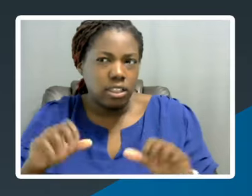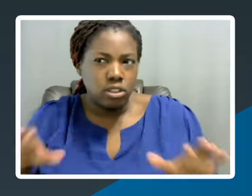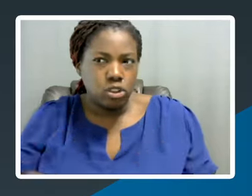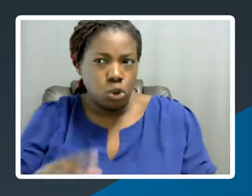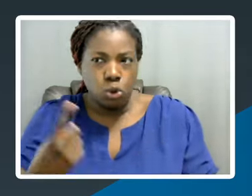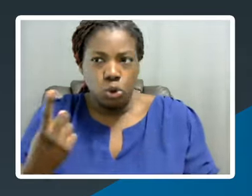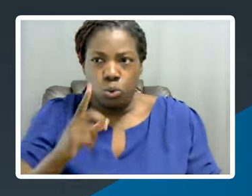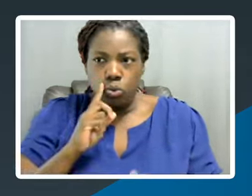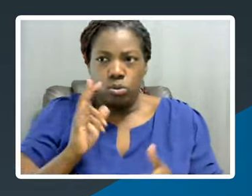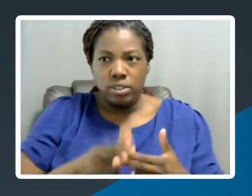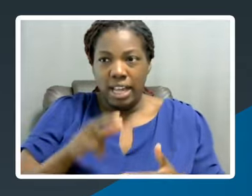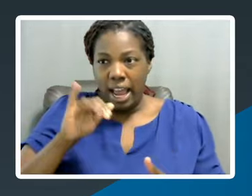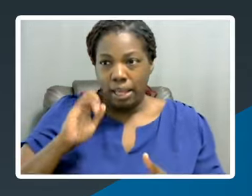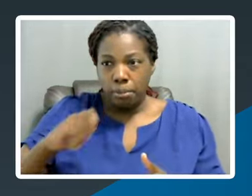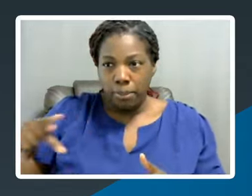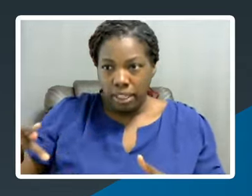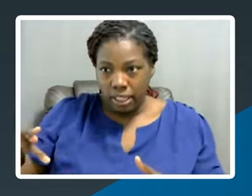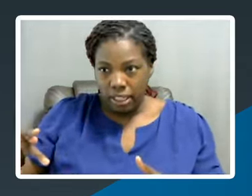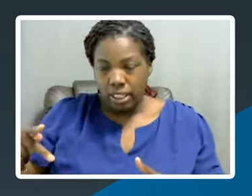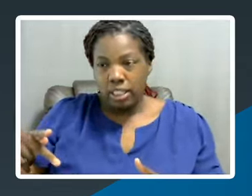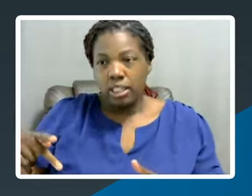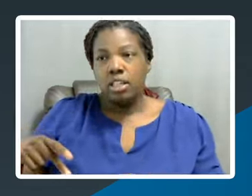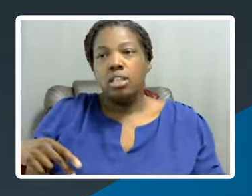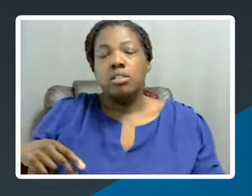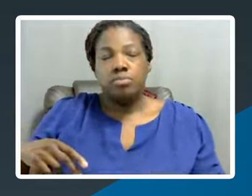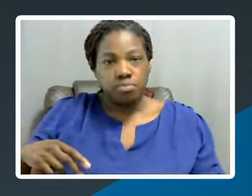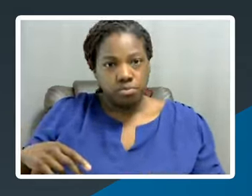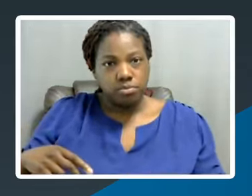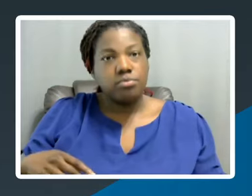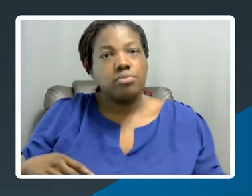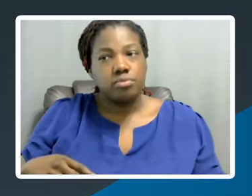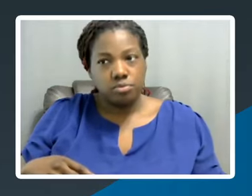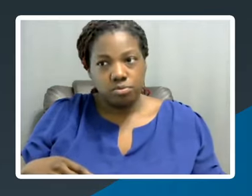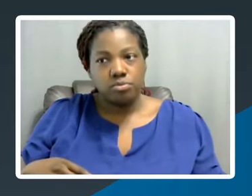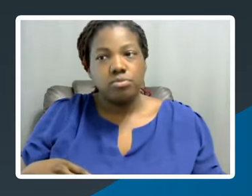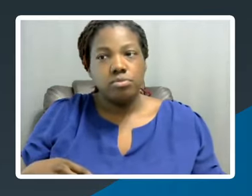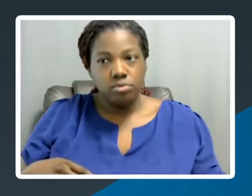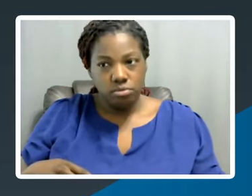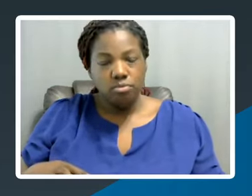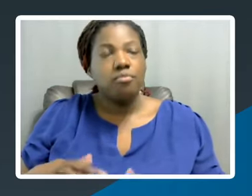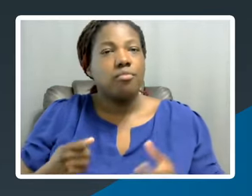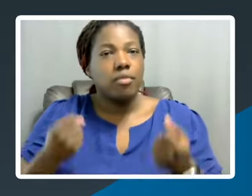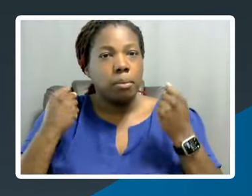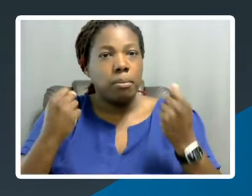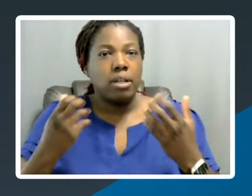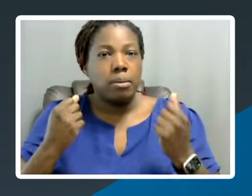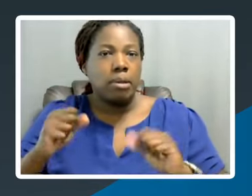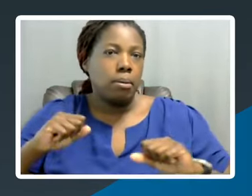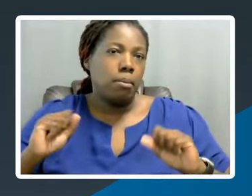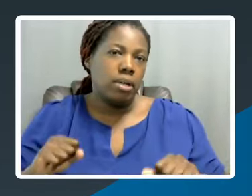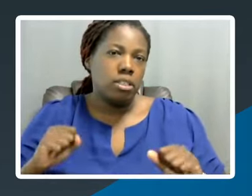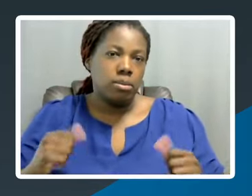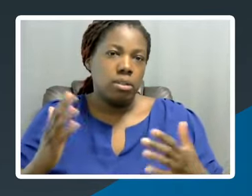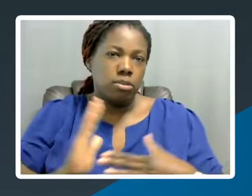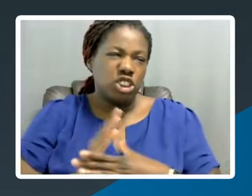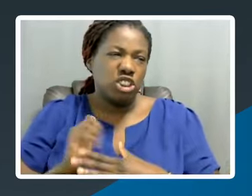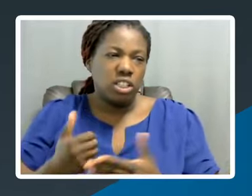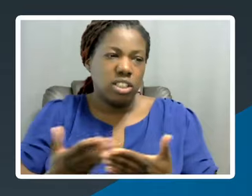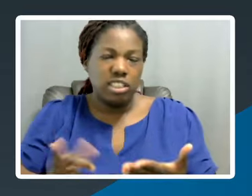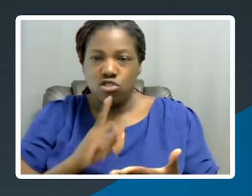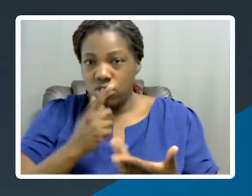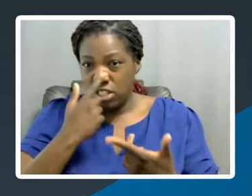IEP, right? So there's such great possibility. Let me share some other things that I've seen that are very interesting. This is